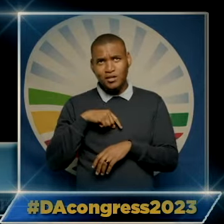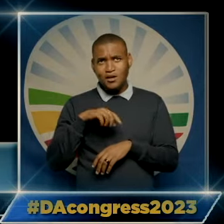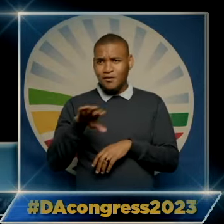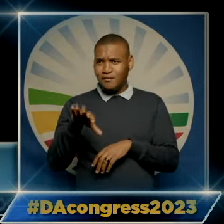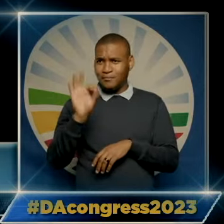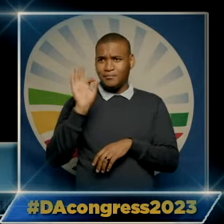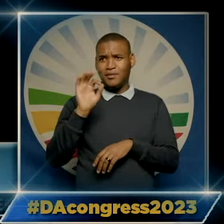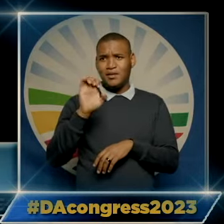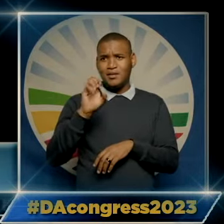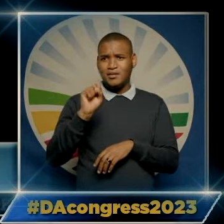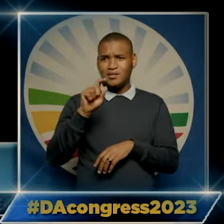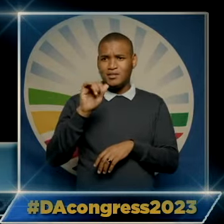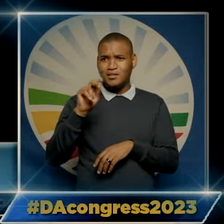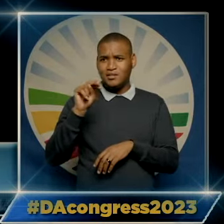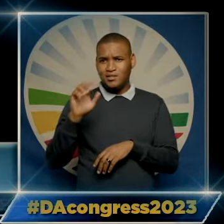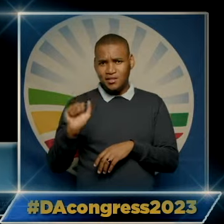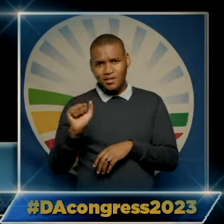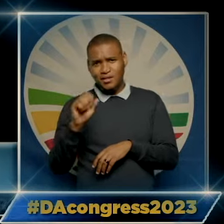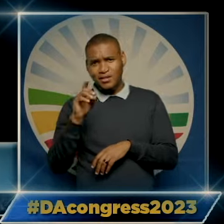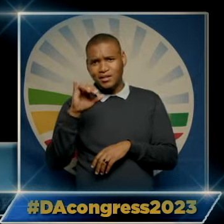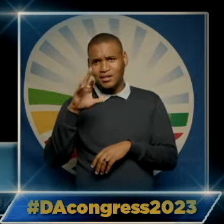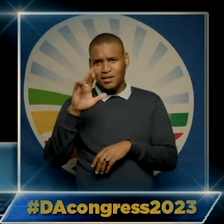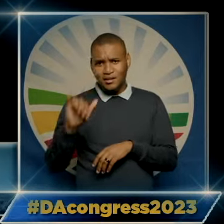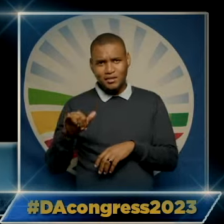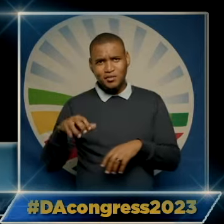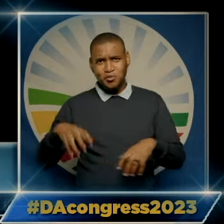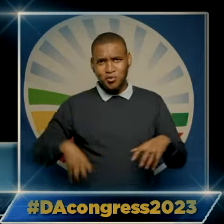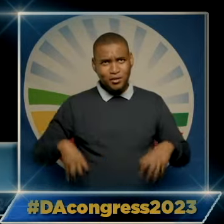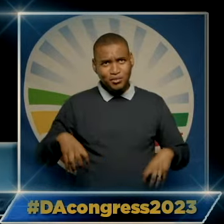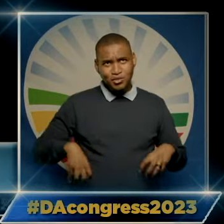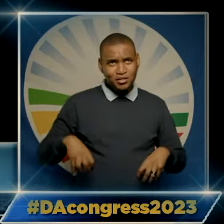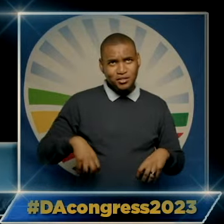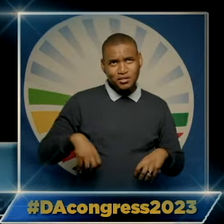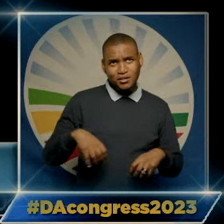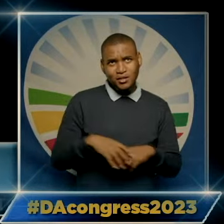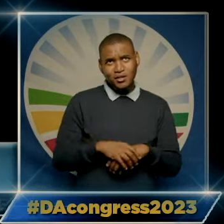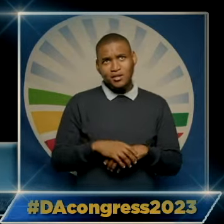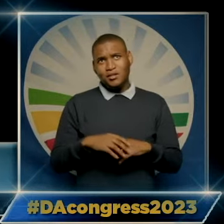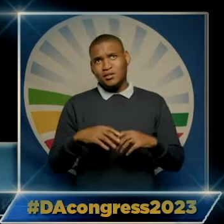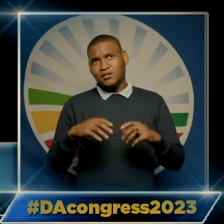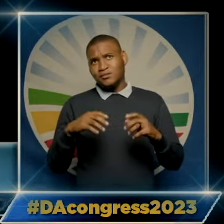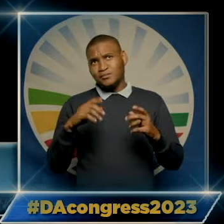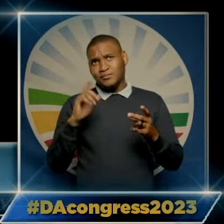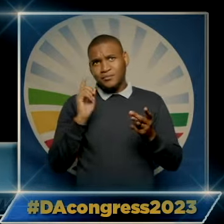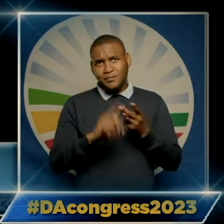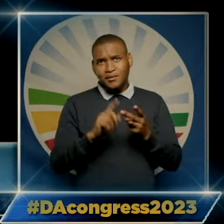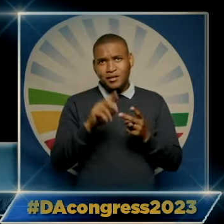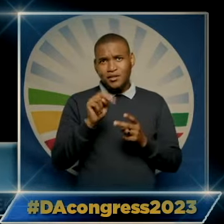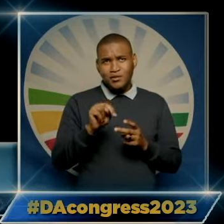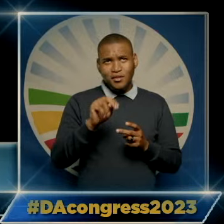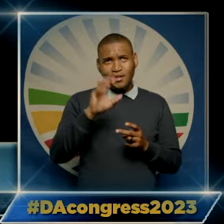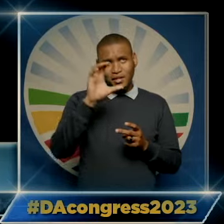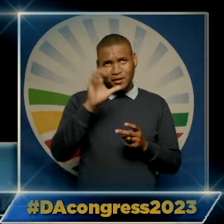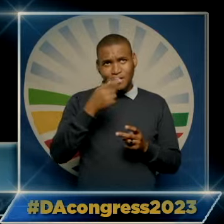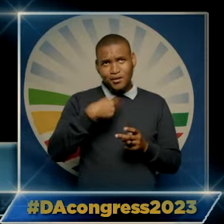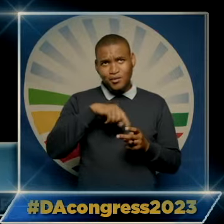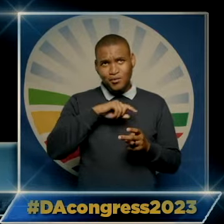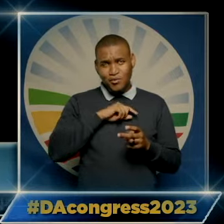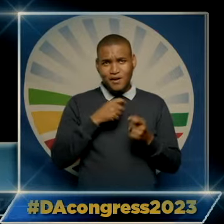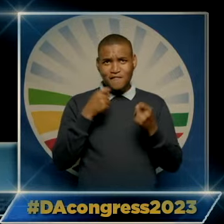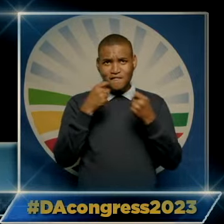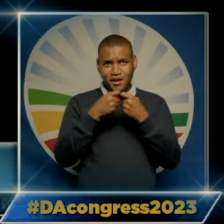dairy scandal, ultimately delivering justice to small-scale farmers. In the Northern Cape, we are